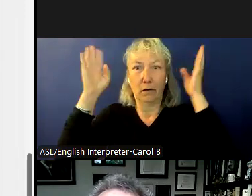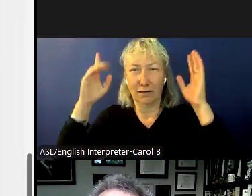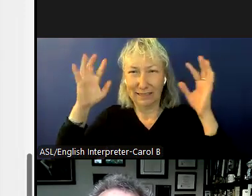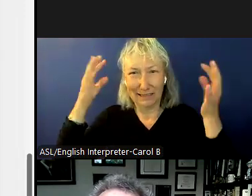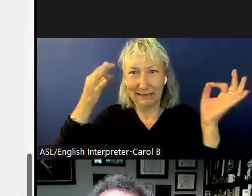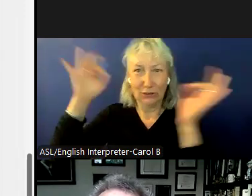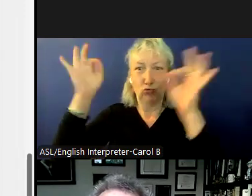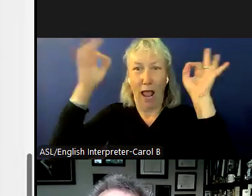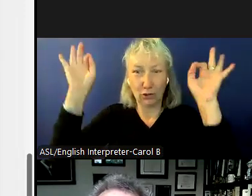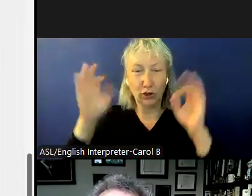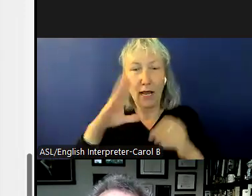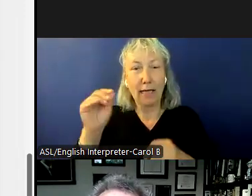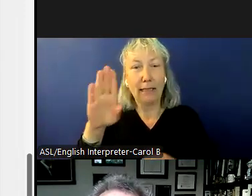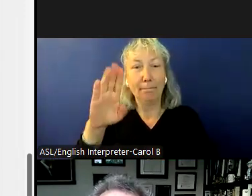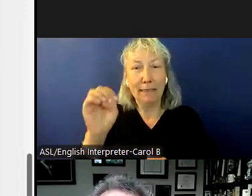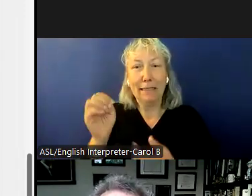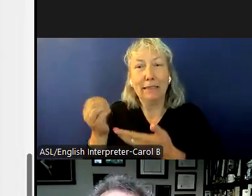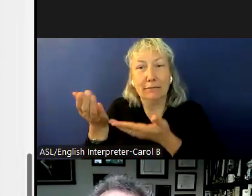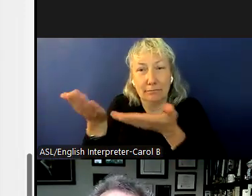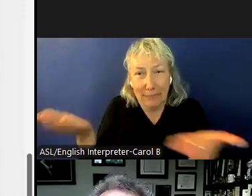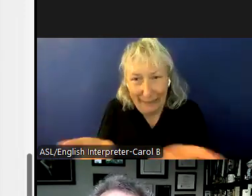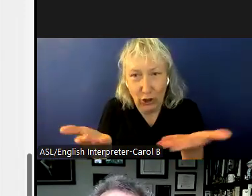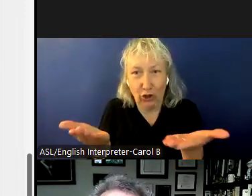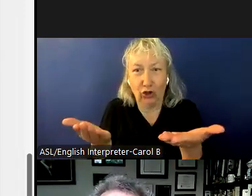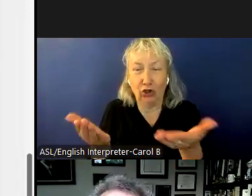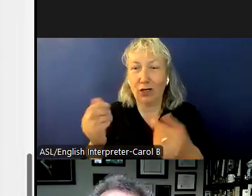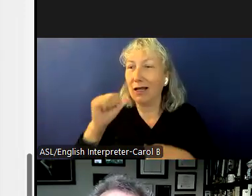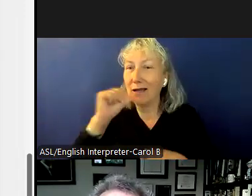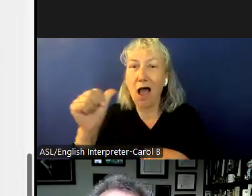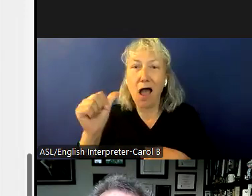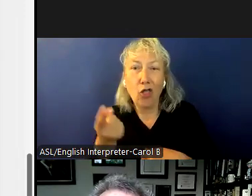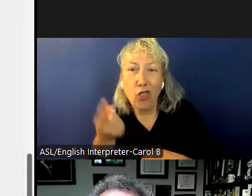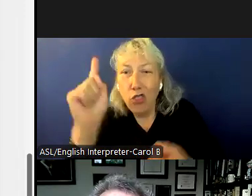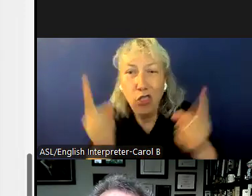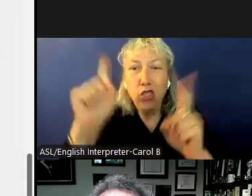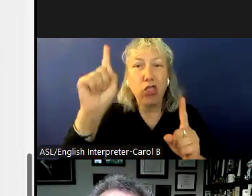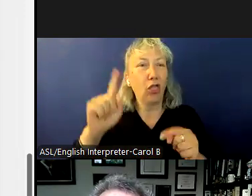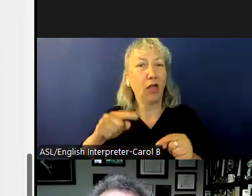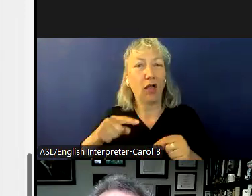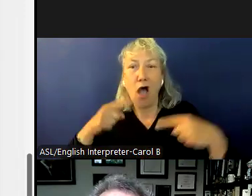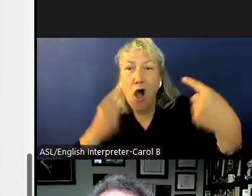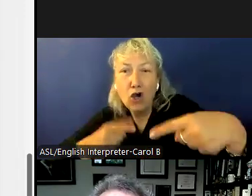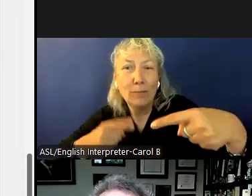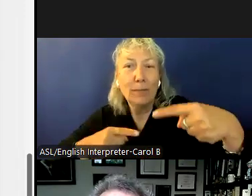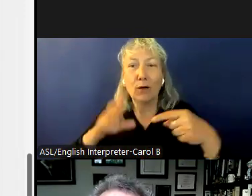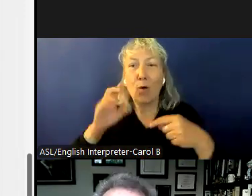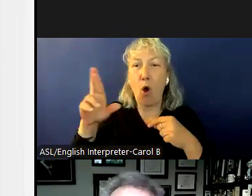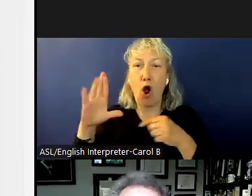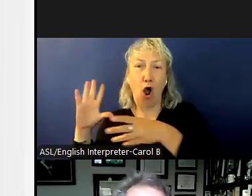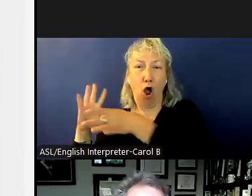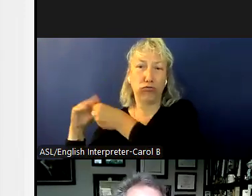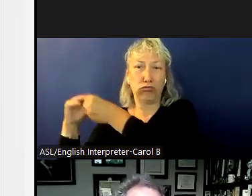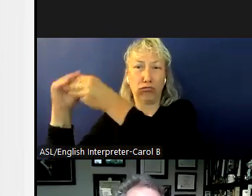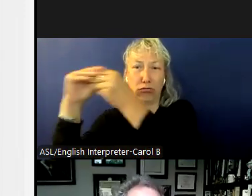This is a celebration time, not a place to argue, call out, or any side conversation.